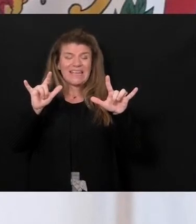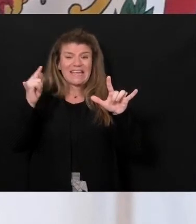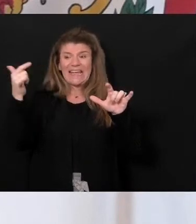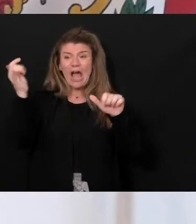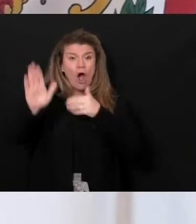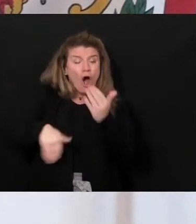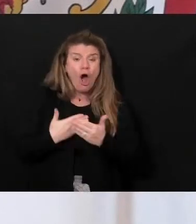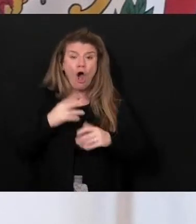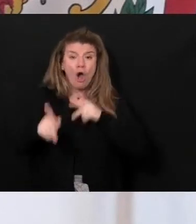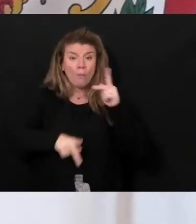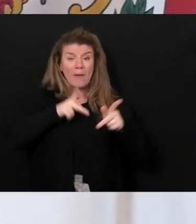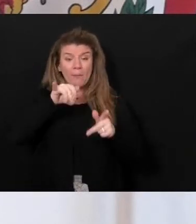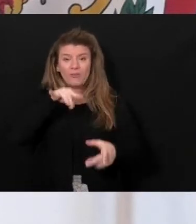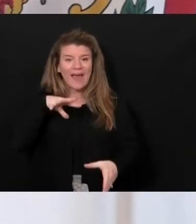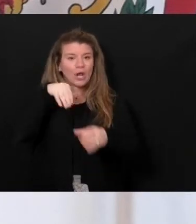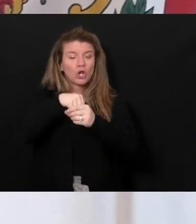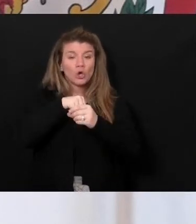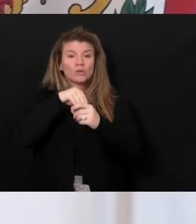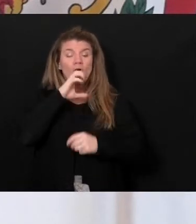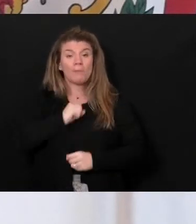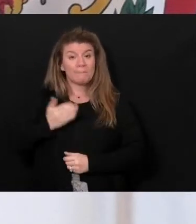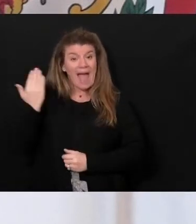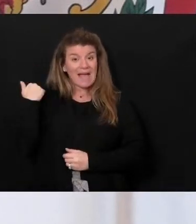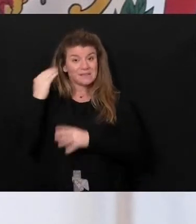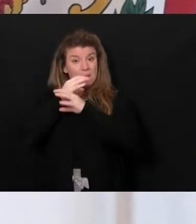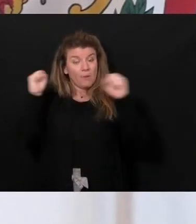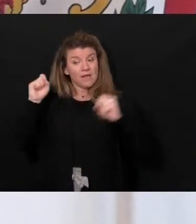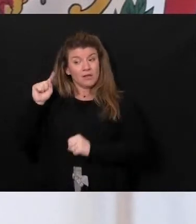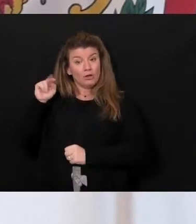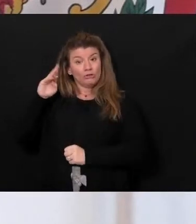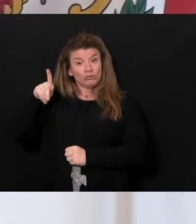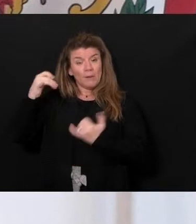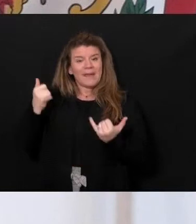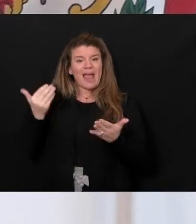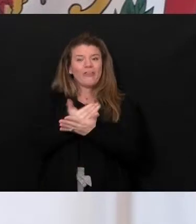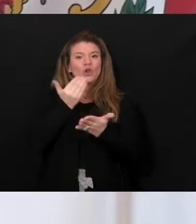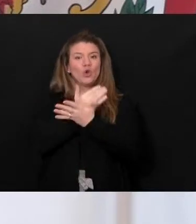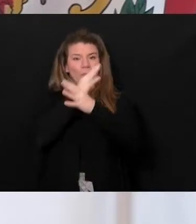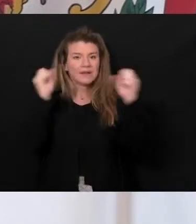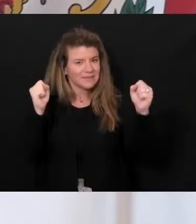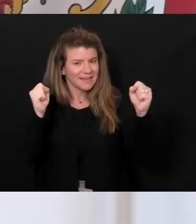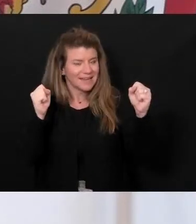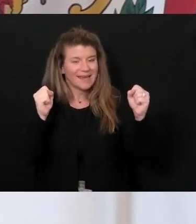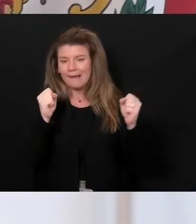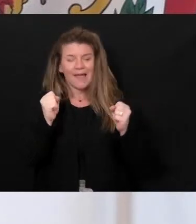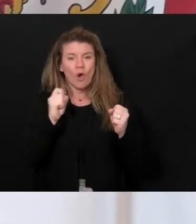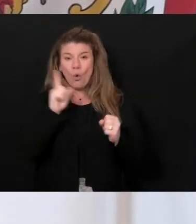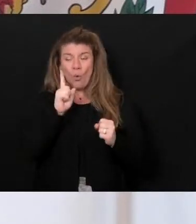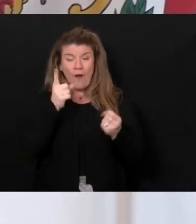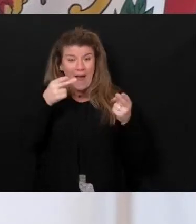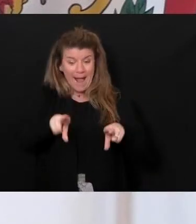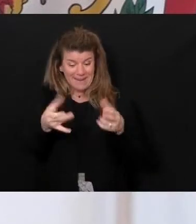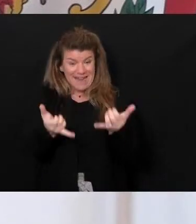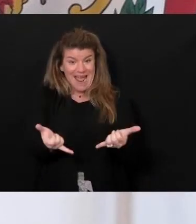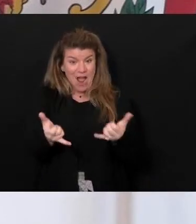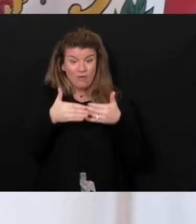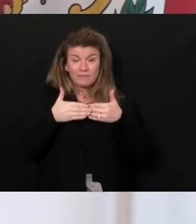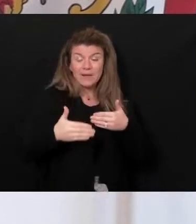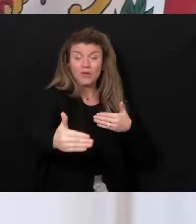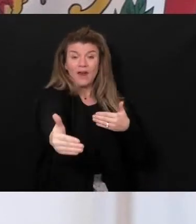Trump, and all of his family and everything. But I encourage everybody that where we go from here is we